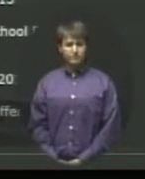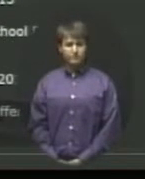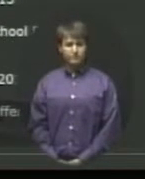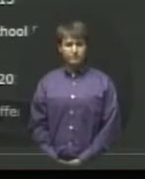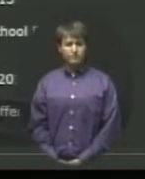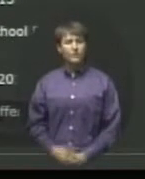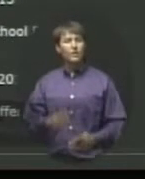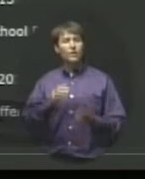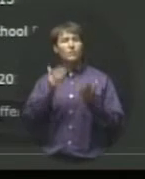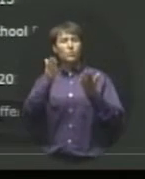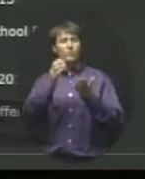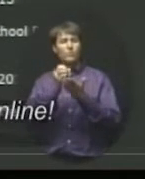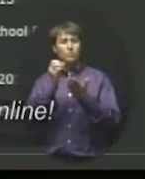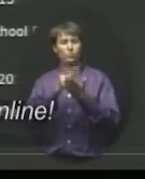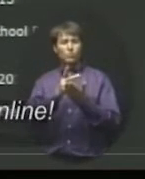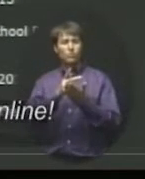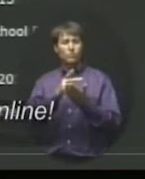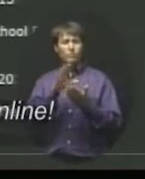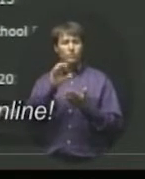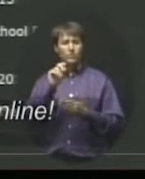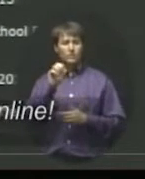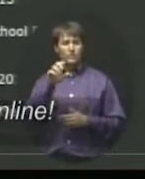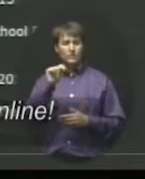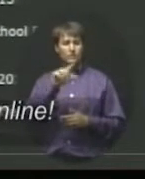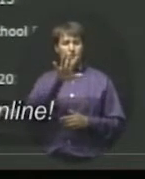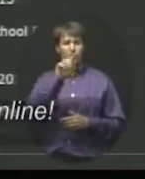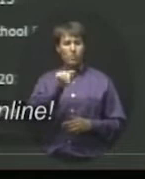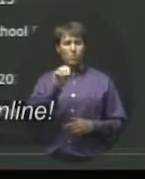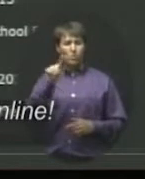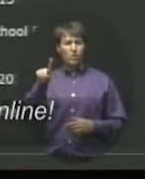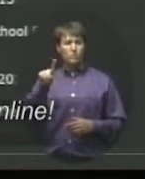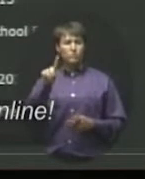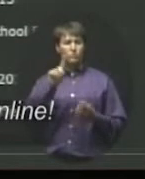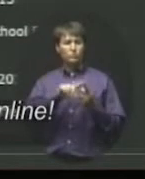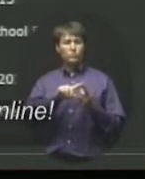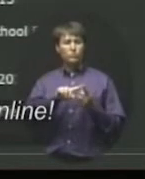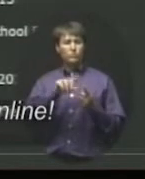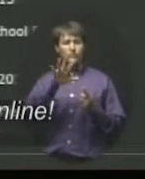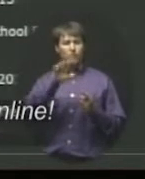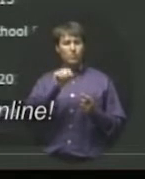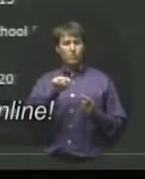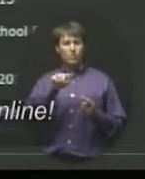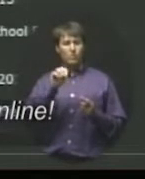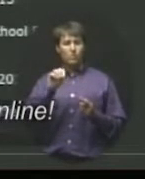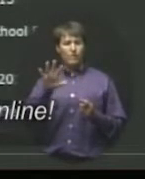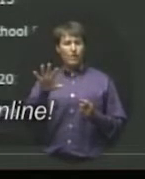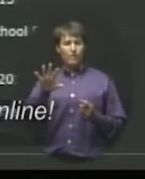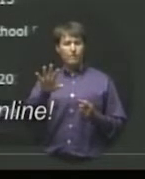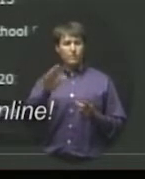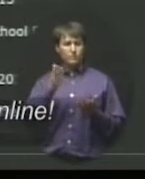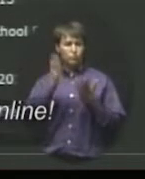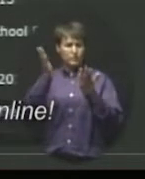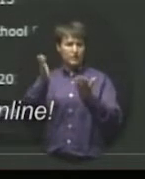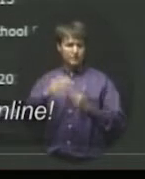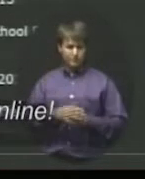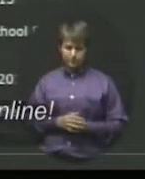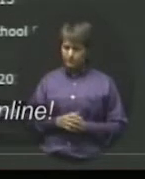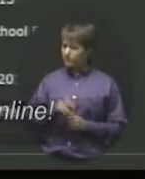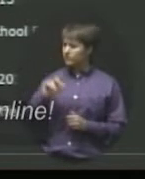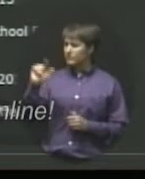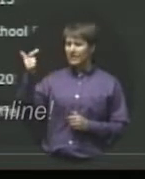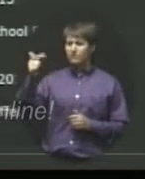I'd move to approve consent agenda items numbered 5.01 to 5.05 as presented.